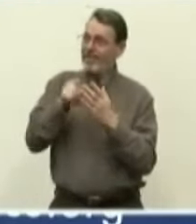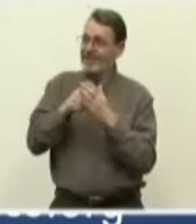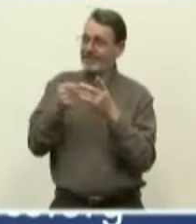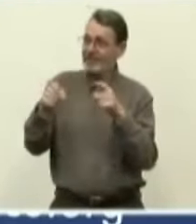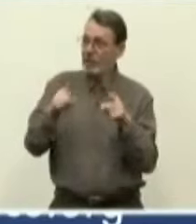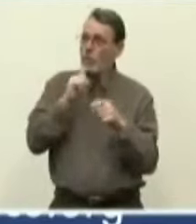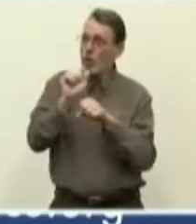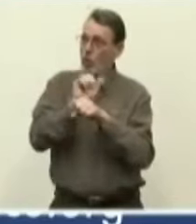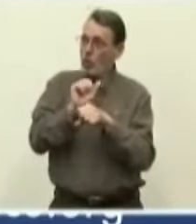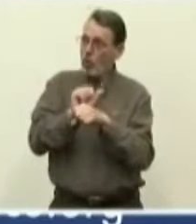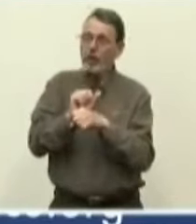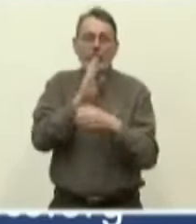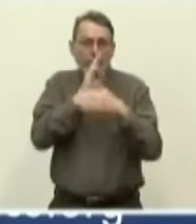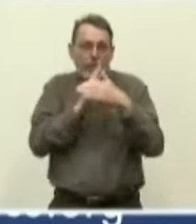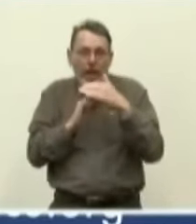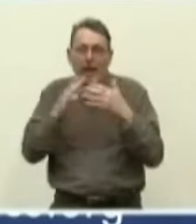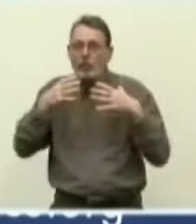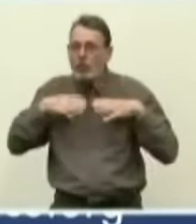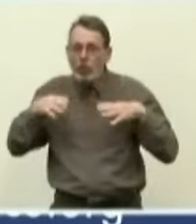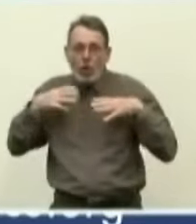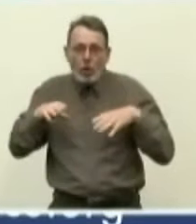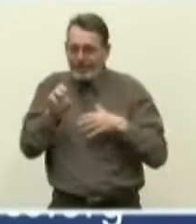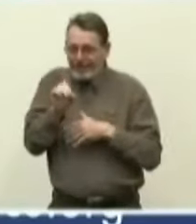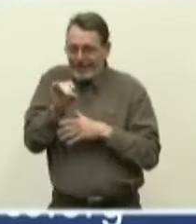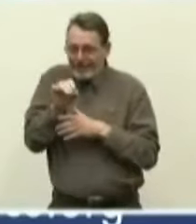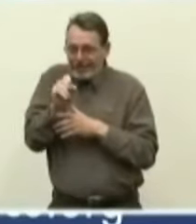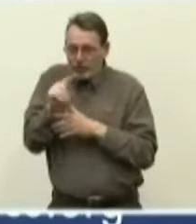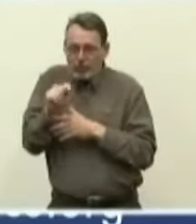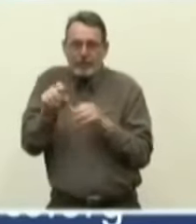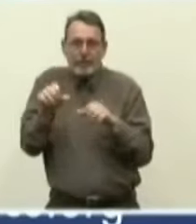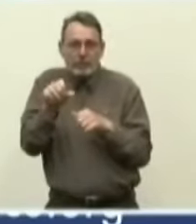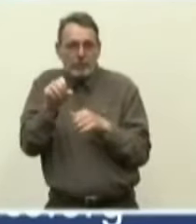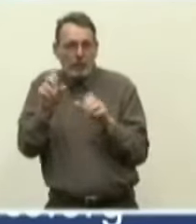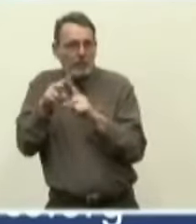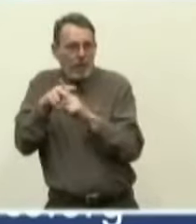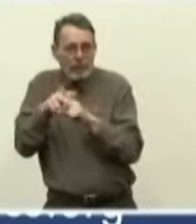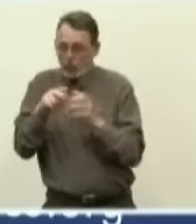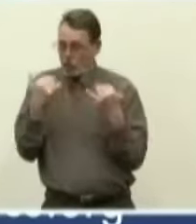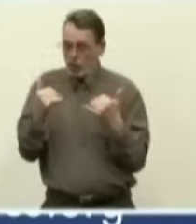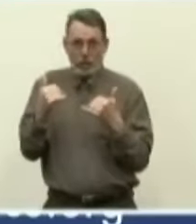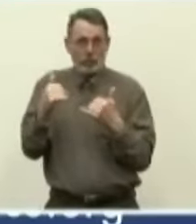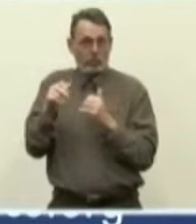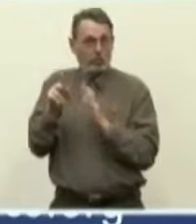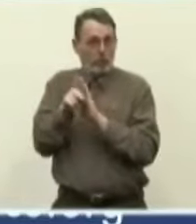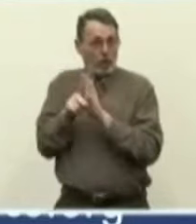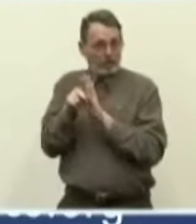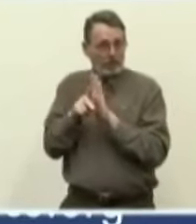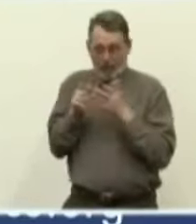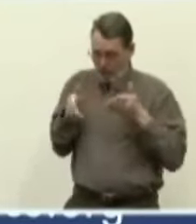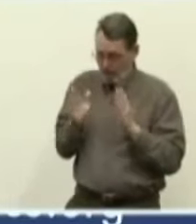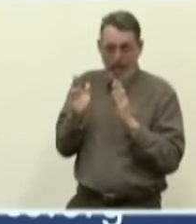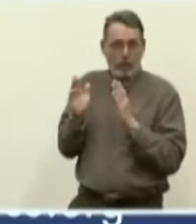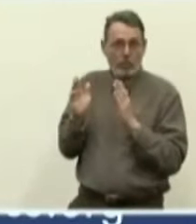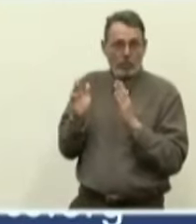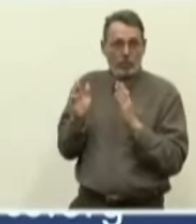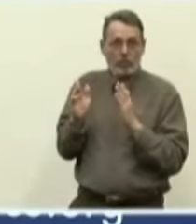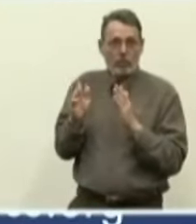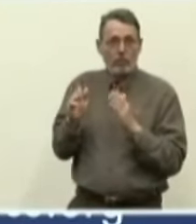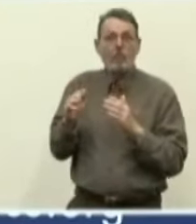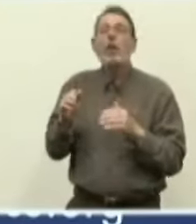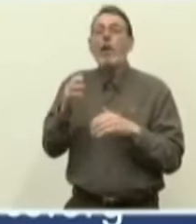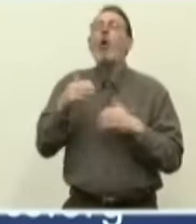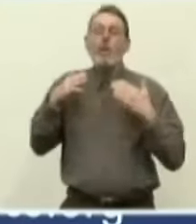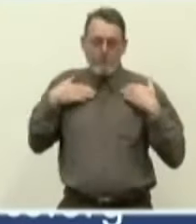were working a plainclothes district station assignment. Current SFPD policies allow body-worn